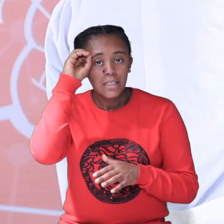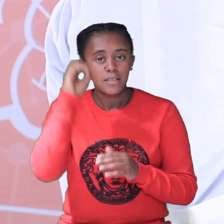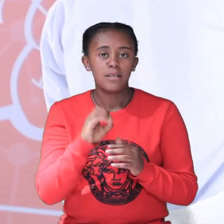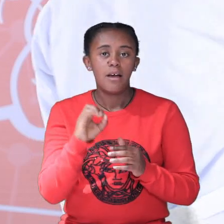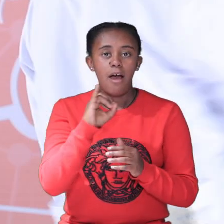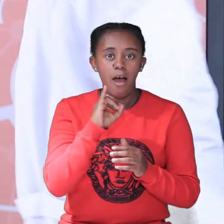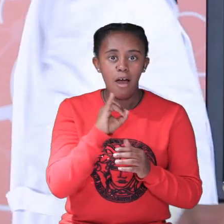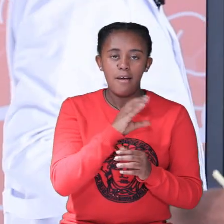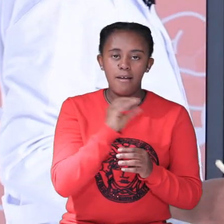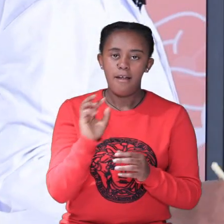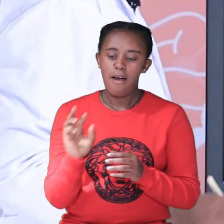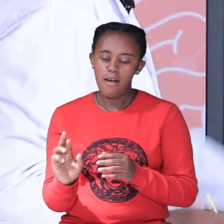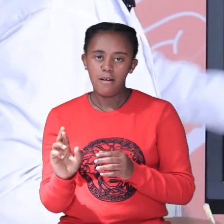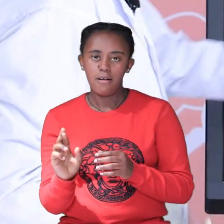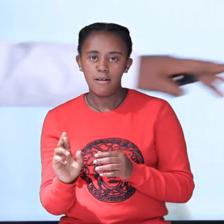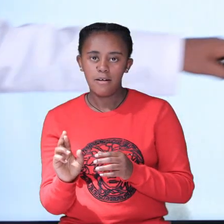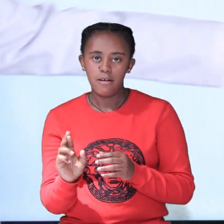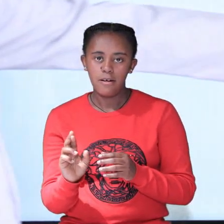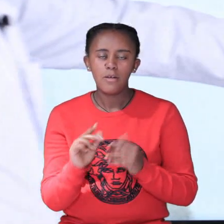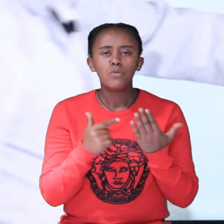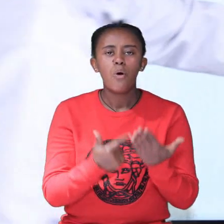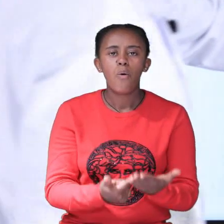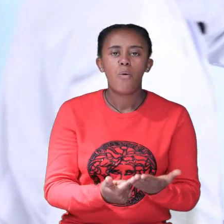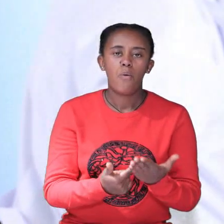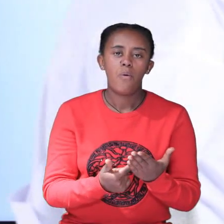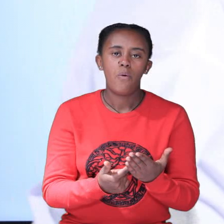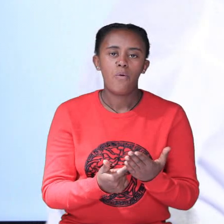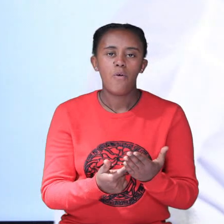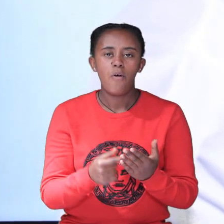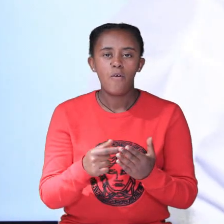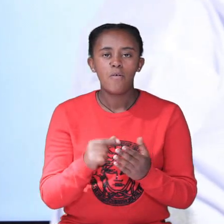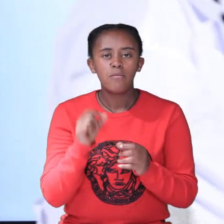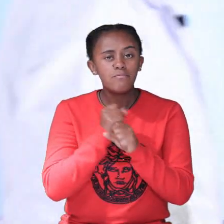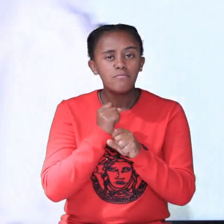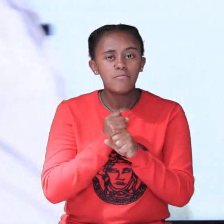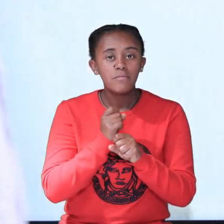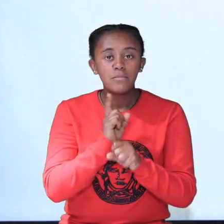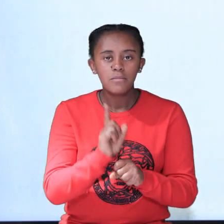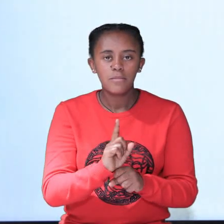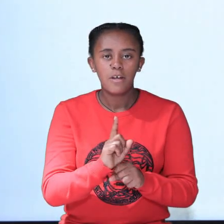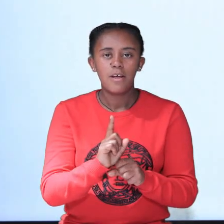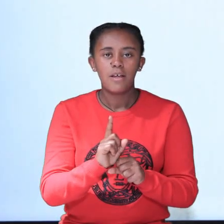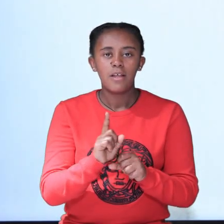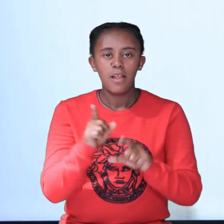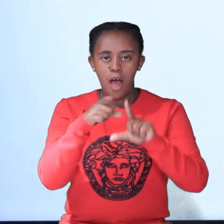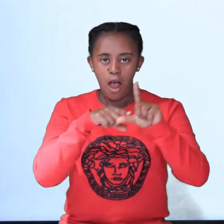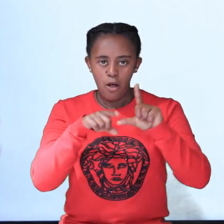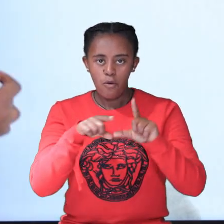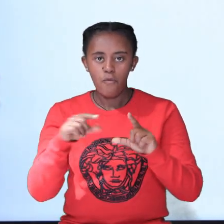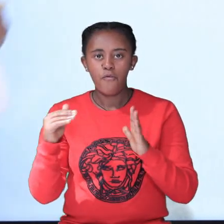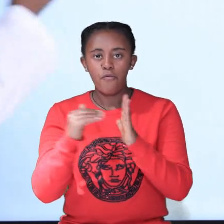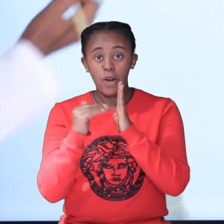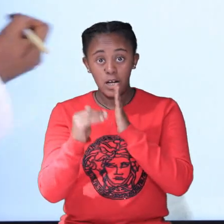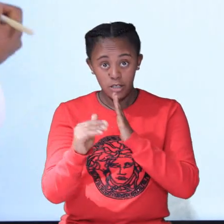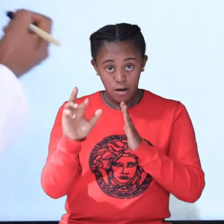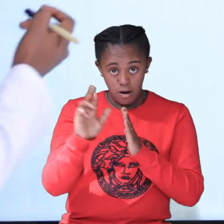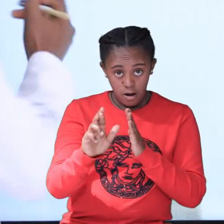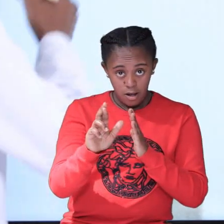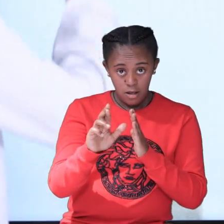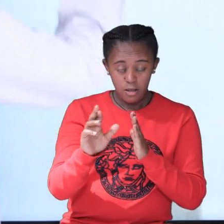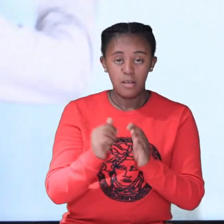is an angle of incidence. So the given is I is 40 degree.